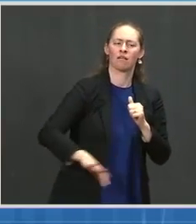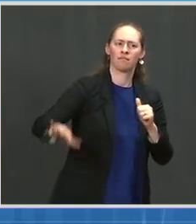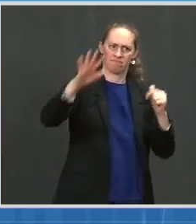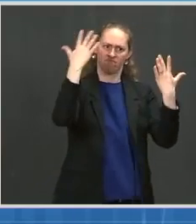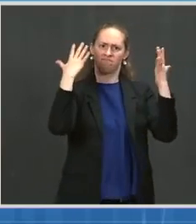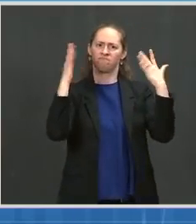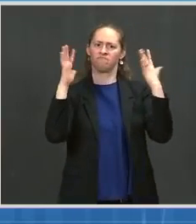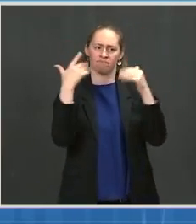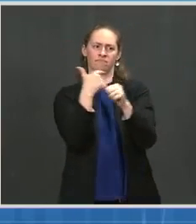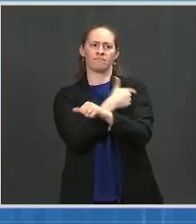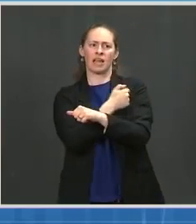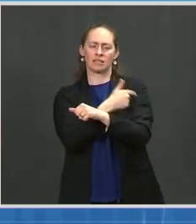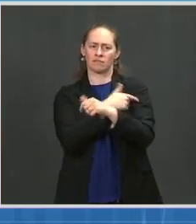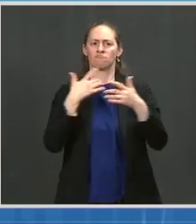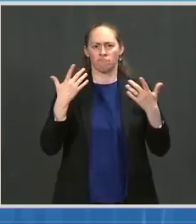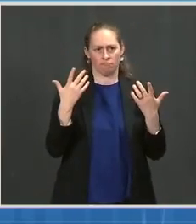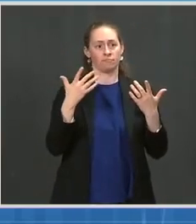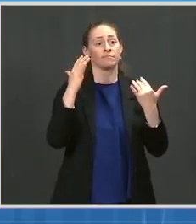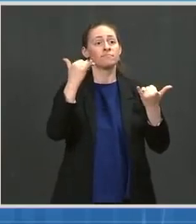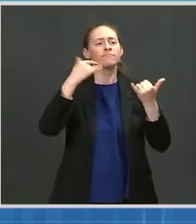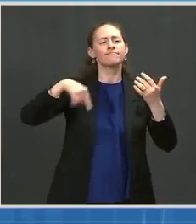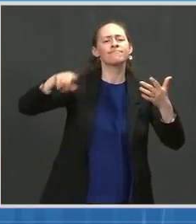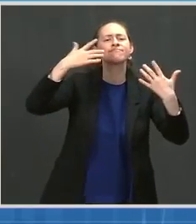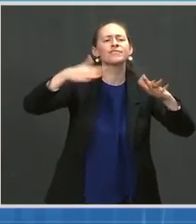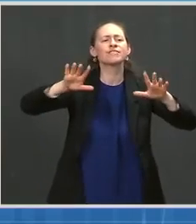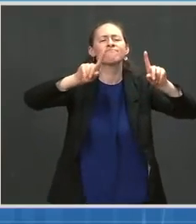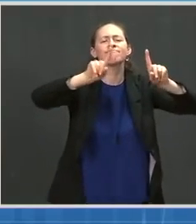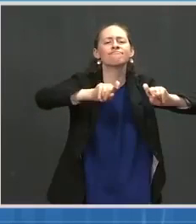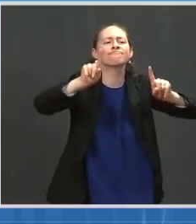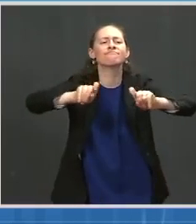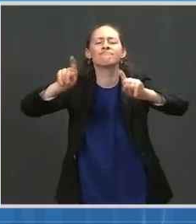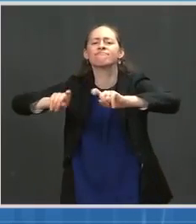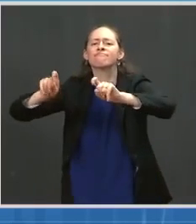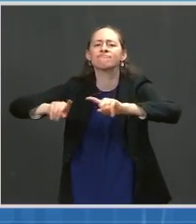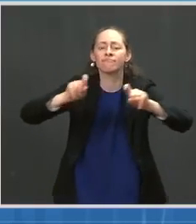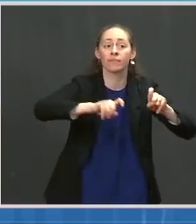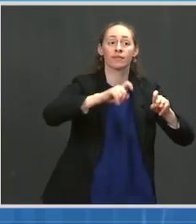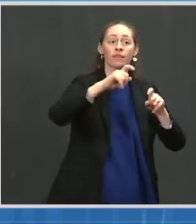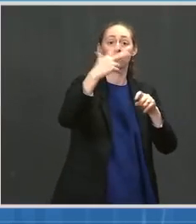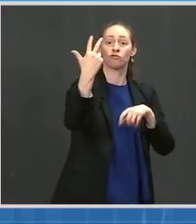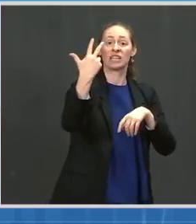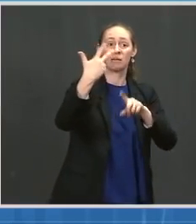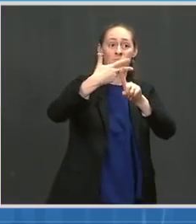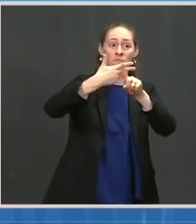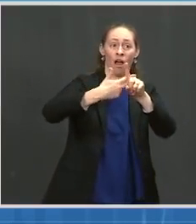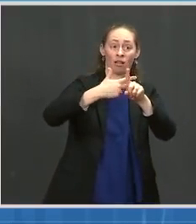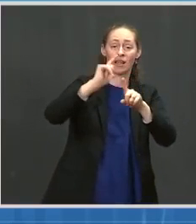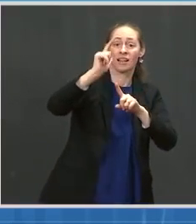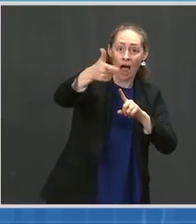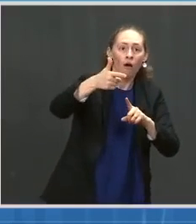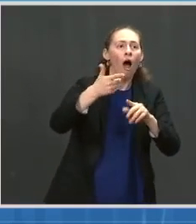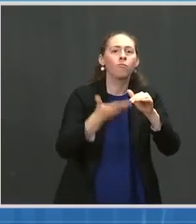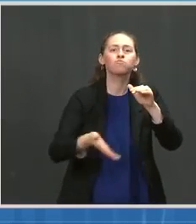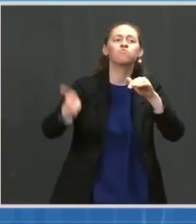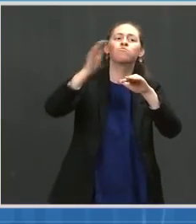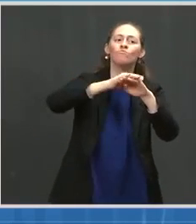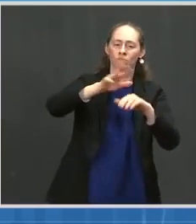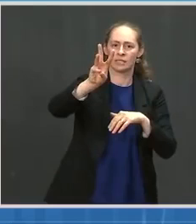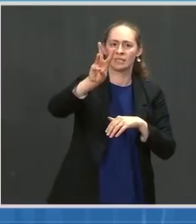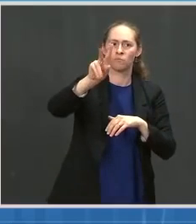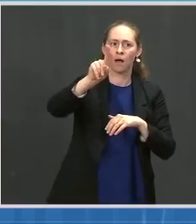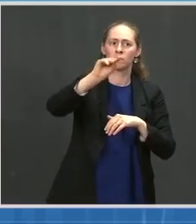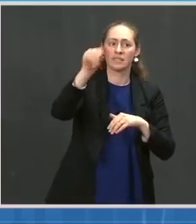That same survey in March, just 3 months later, found that 61% of people reported either already